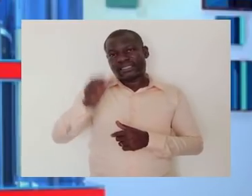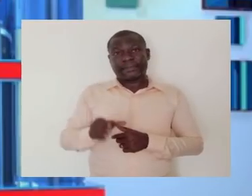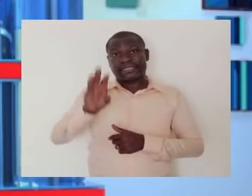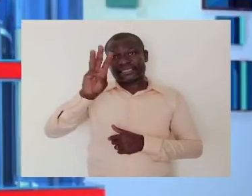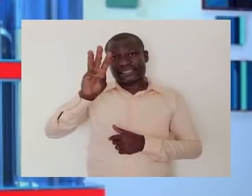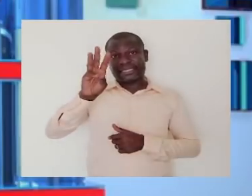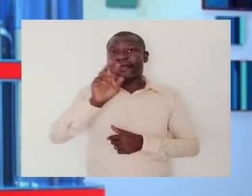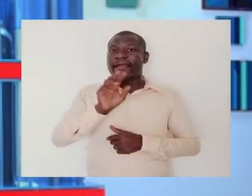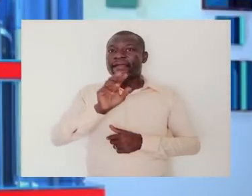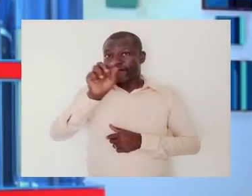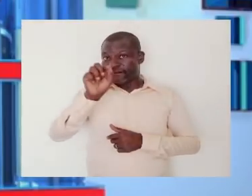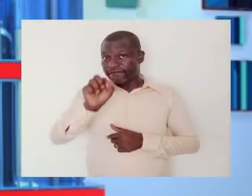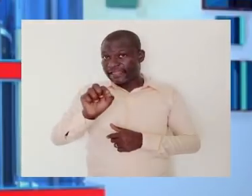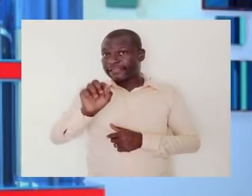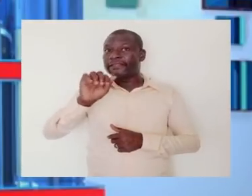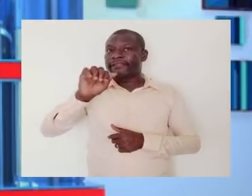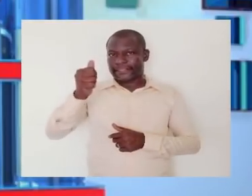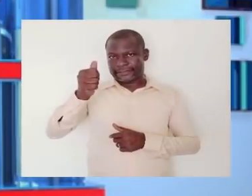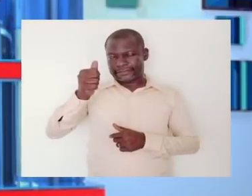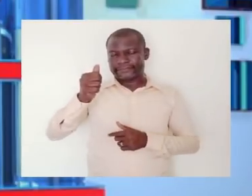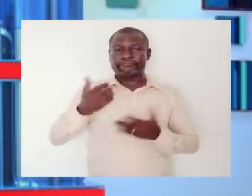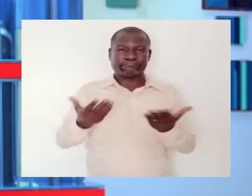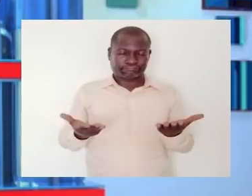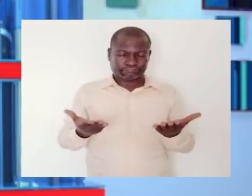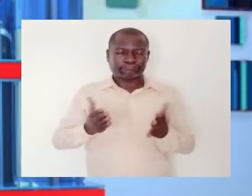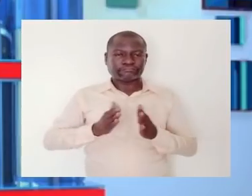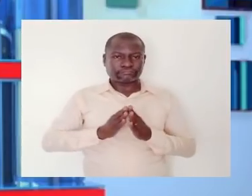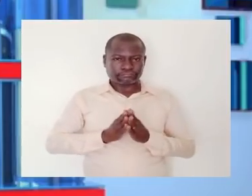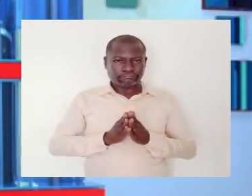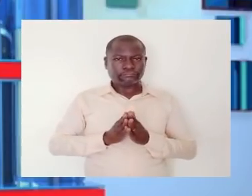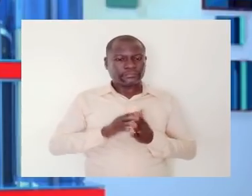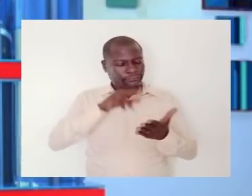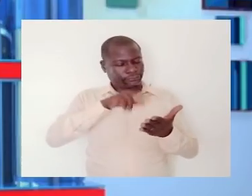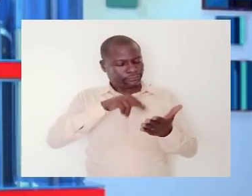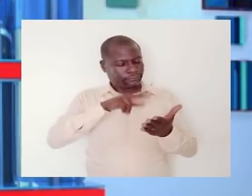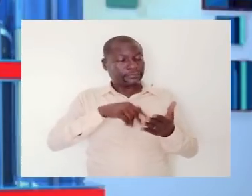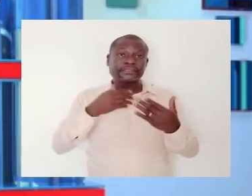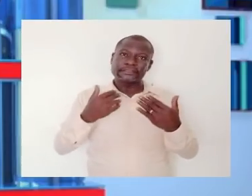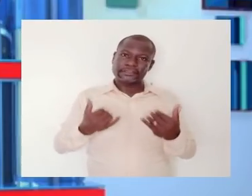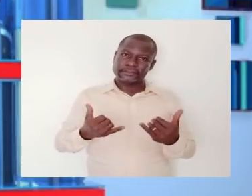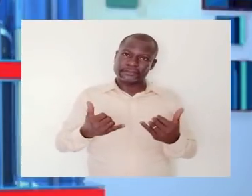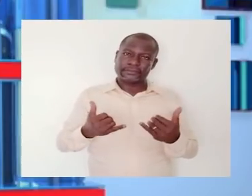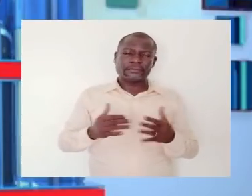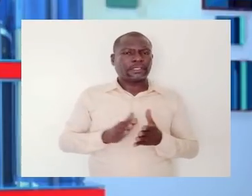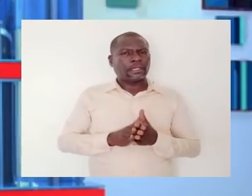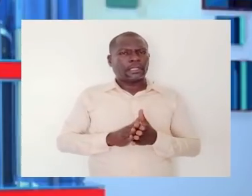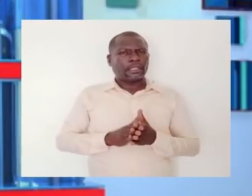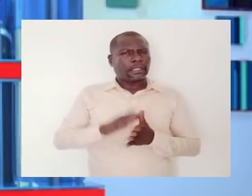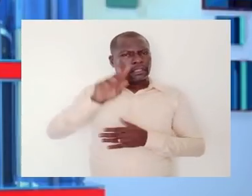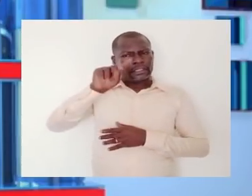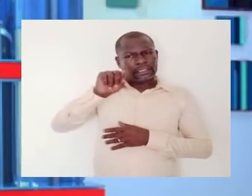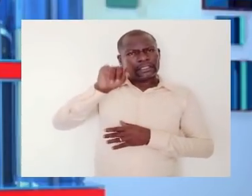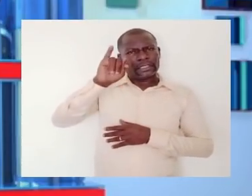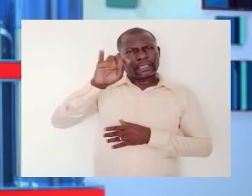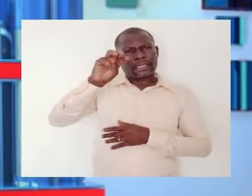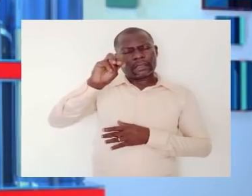verse 10 timothy nguma a edi kan etinsia ejichemu a eya edu adisua